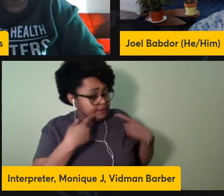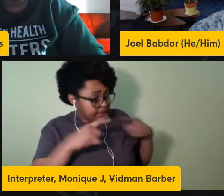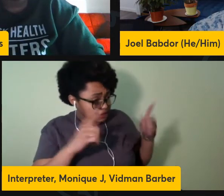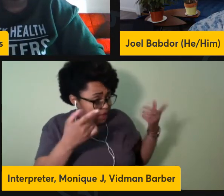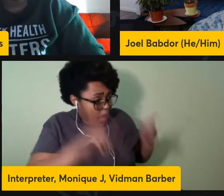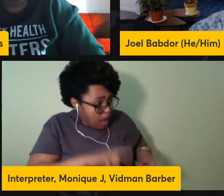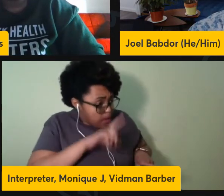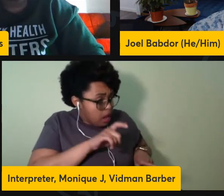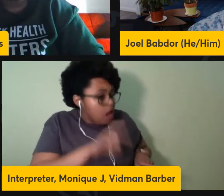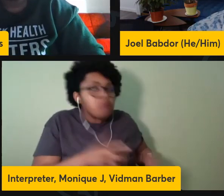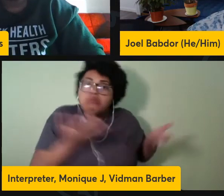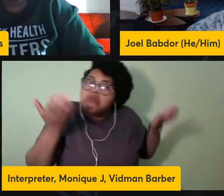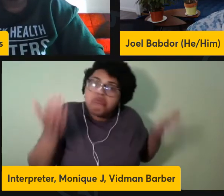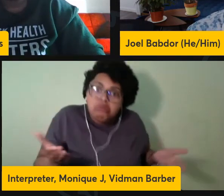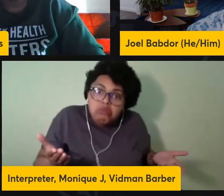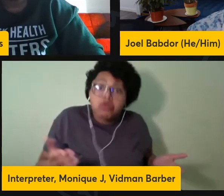do.